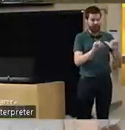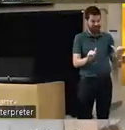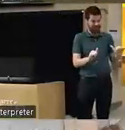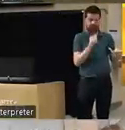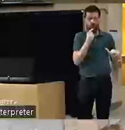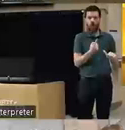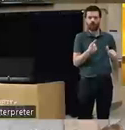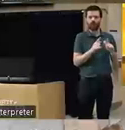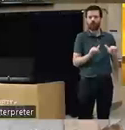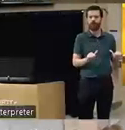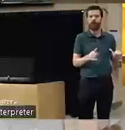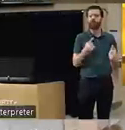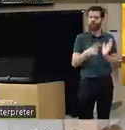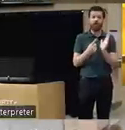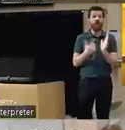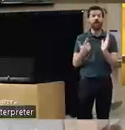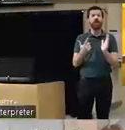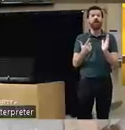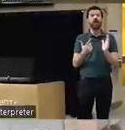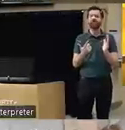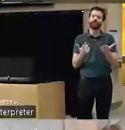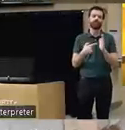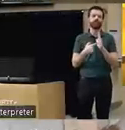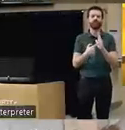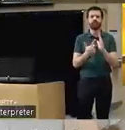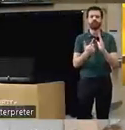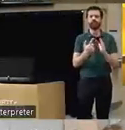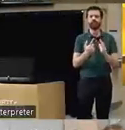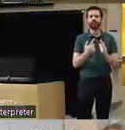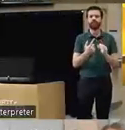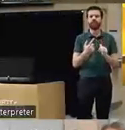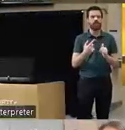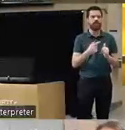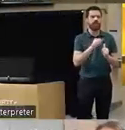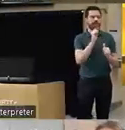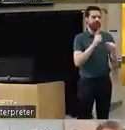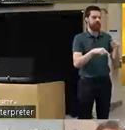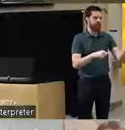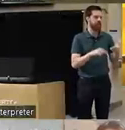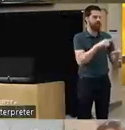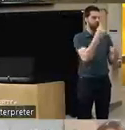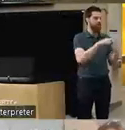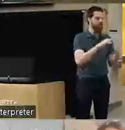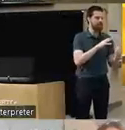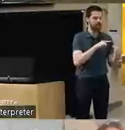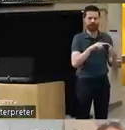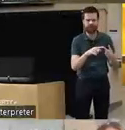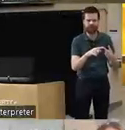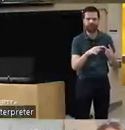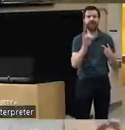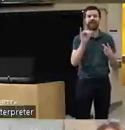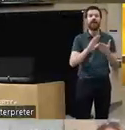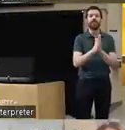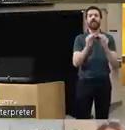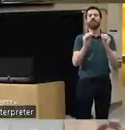sites in which, you know, we do not, for example, at Porter, have a psychiatrist. And that has some limitations, particularly in the billing of